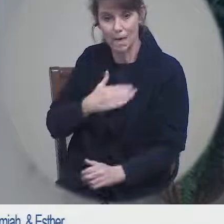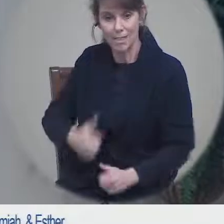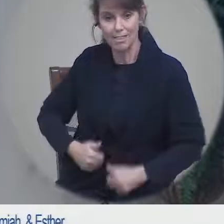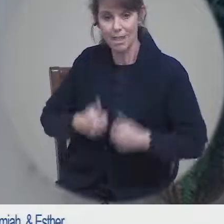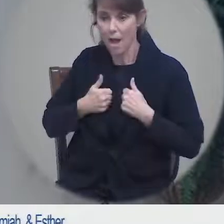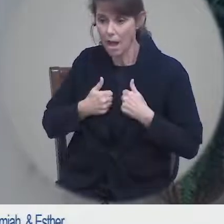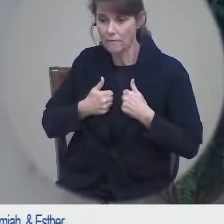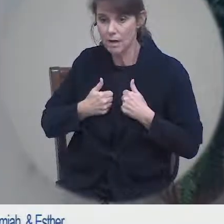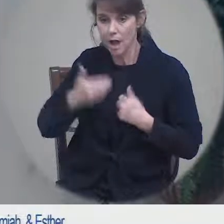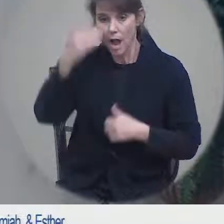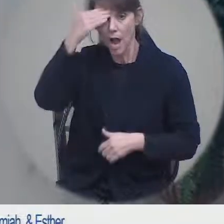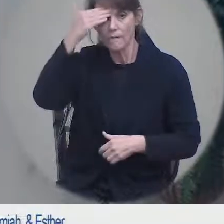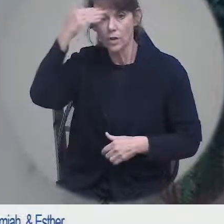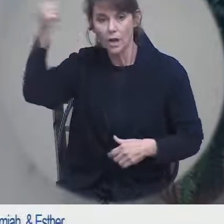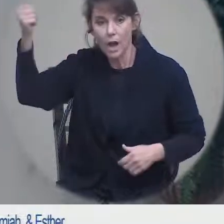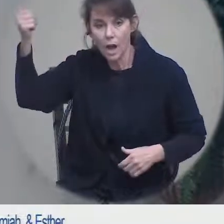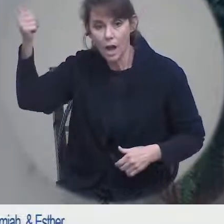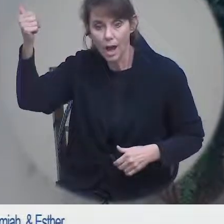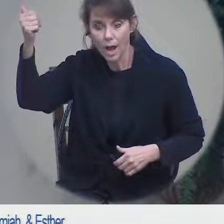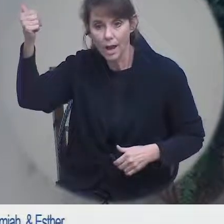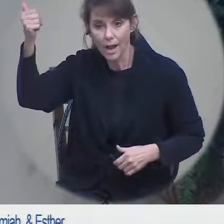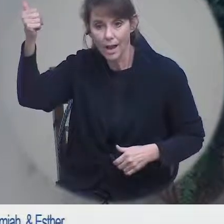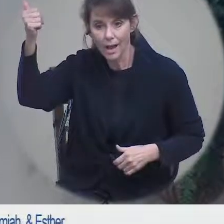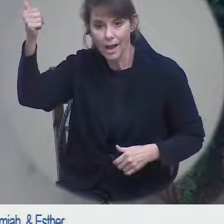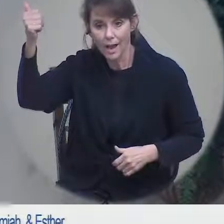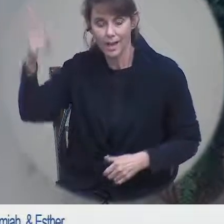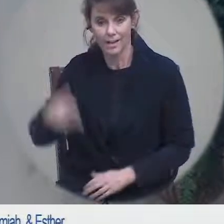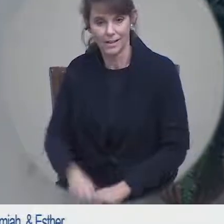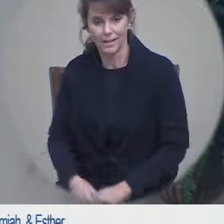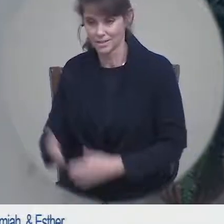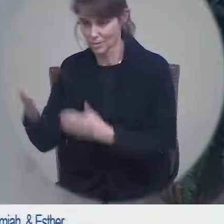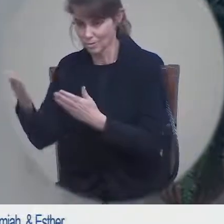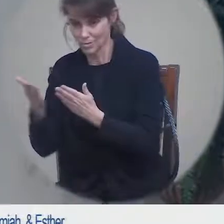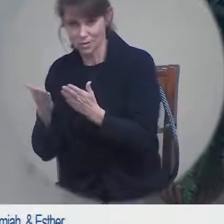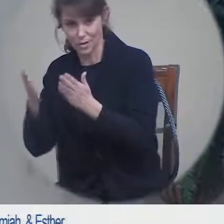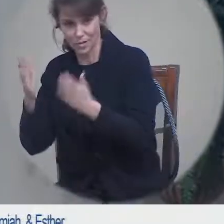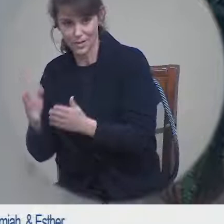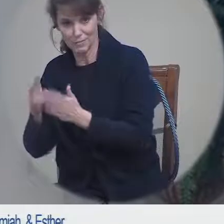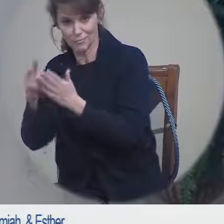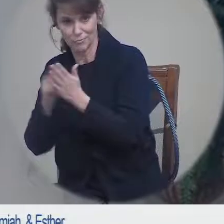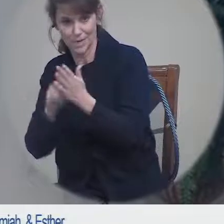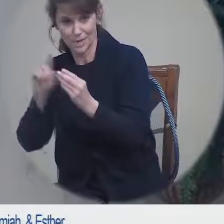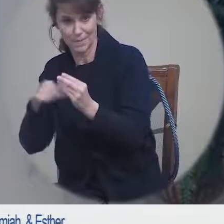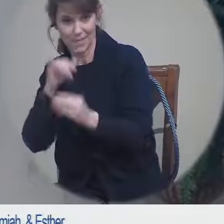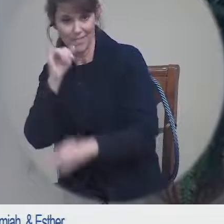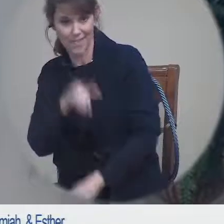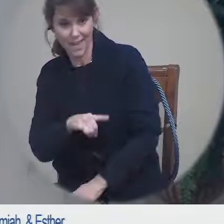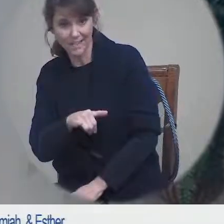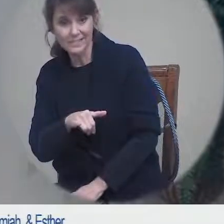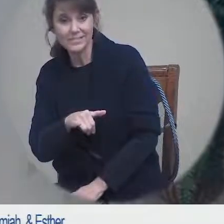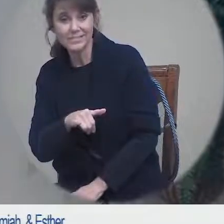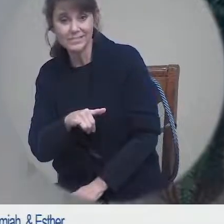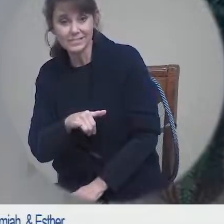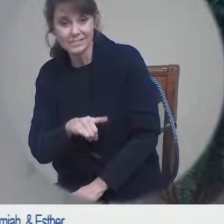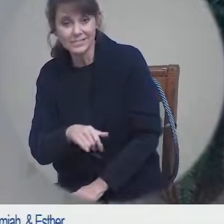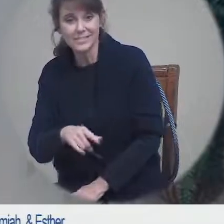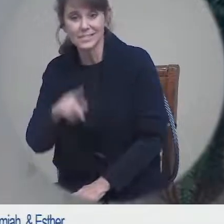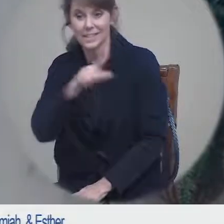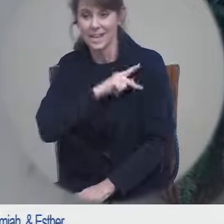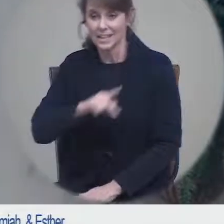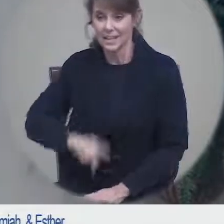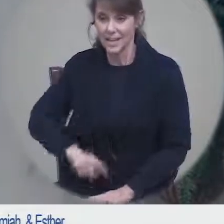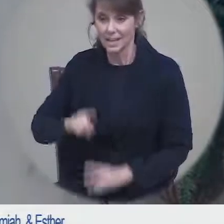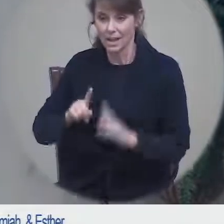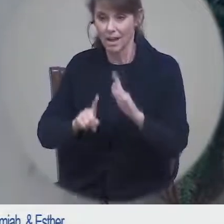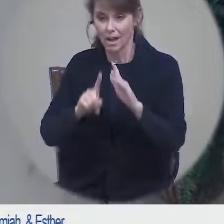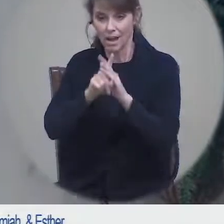never chose to reward him. And I won't tell you that's somewhat of a unique feature of the Persian kings. They very much were willing